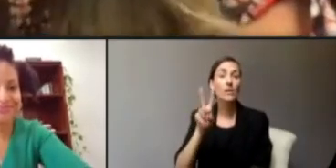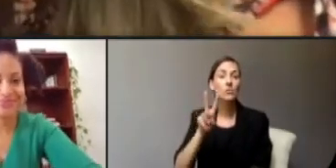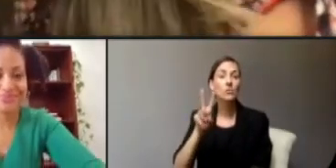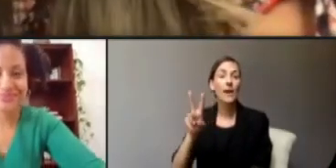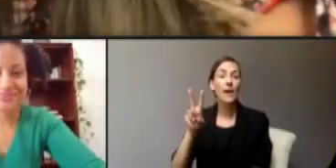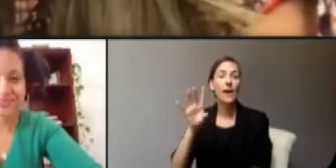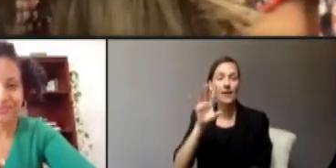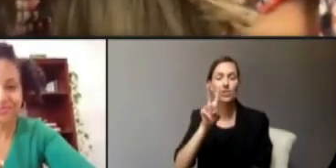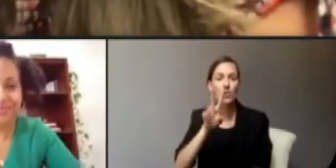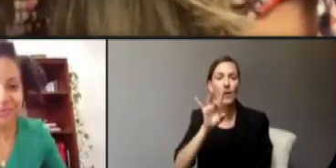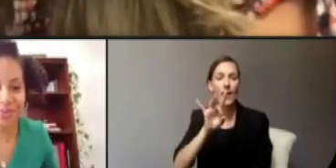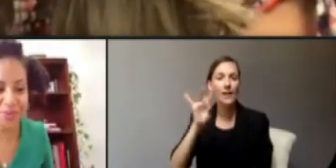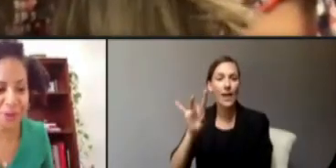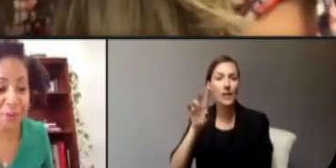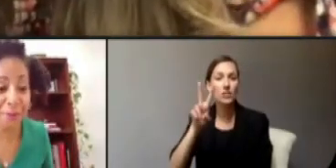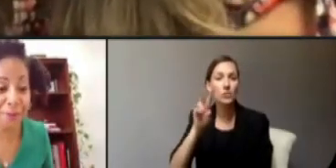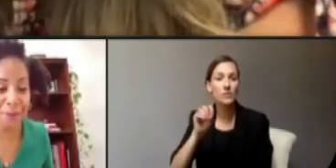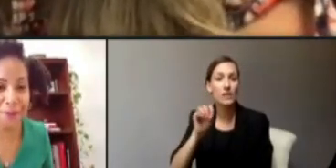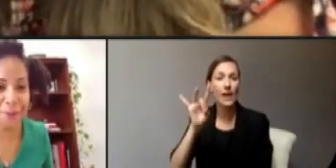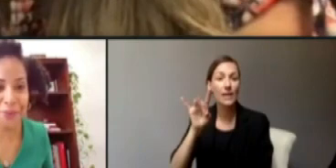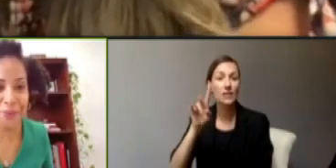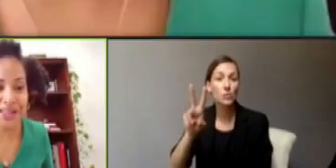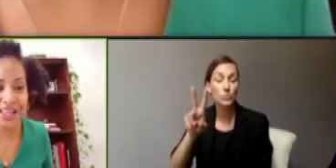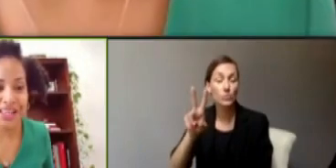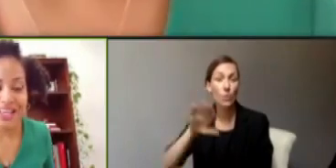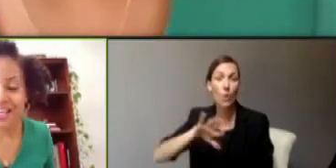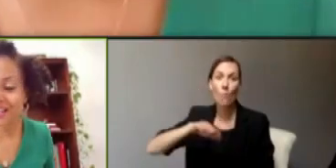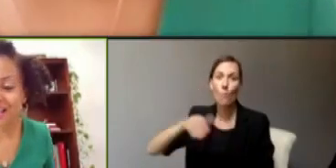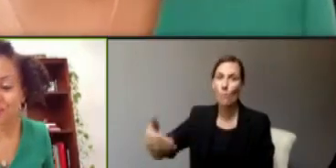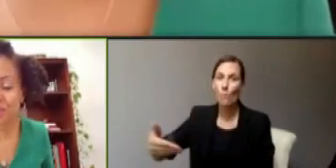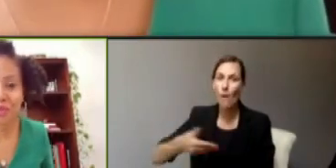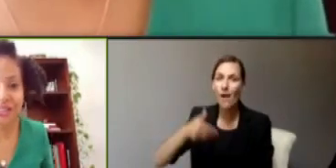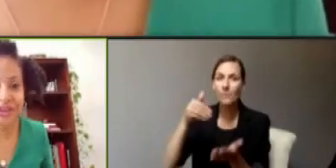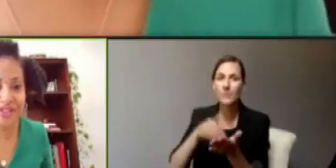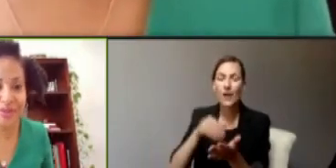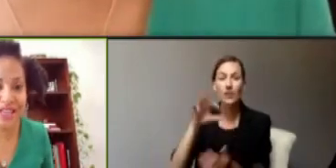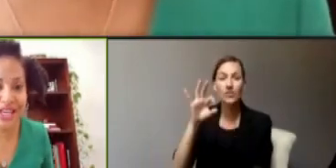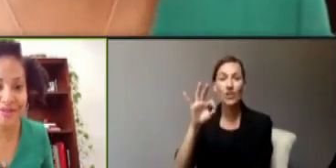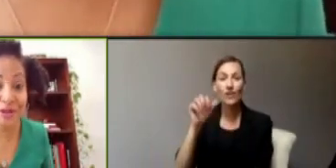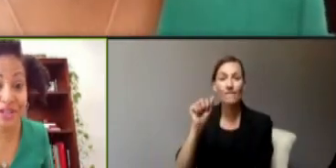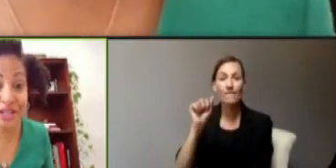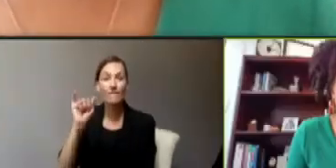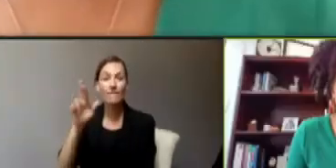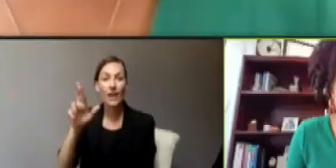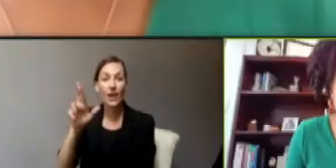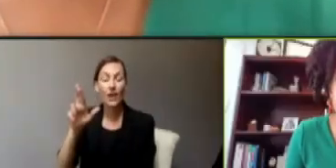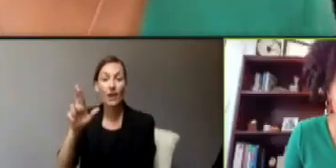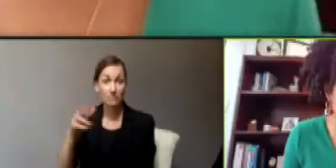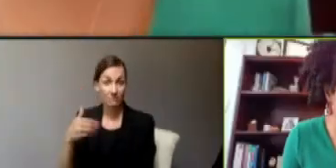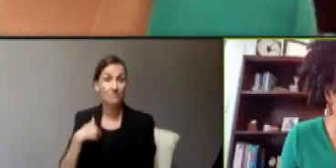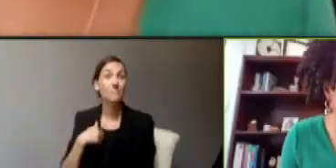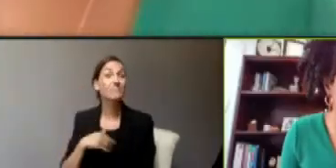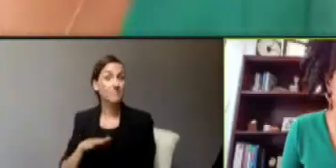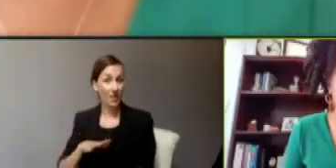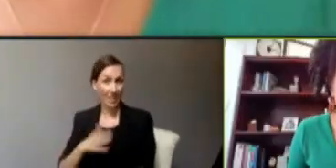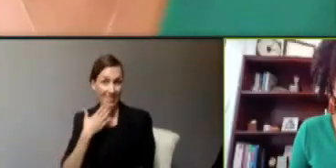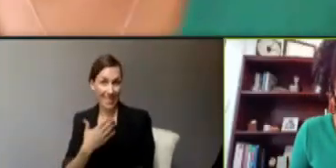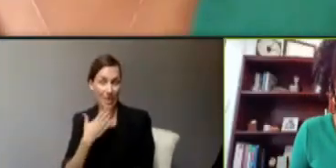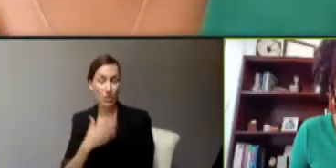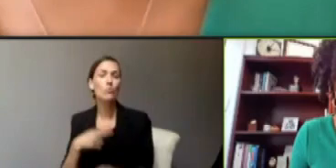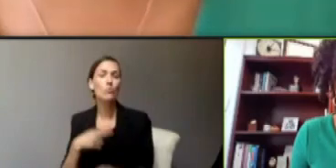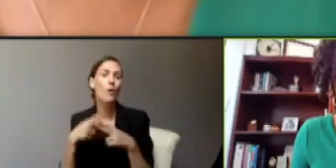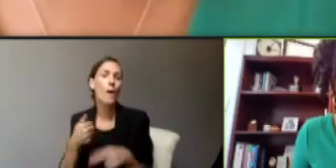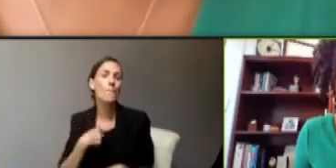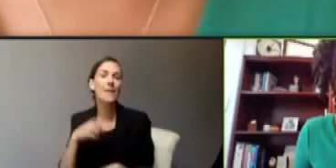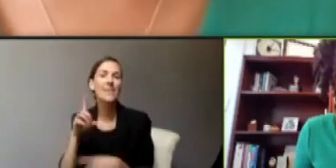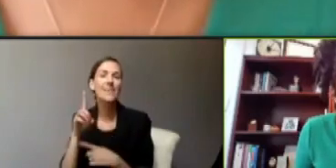313-288-2082. Dr. Fair, welcome. Hey, thank you so much for having me. Feel free to call me Denise. I actually